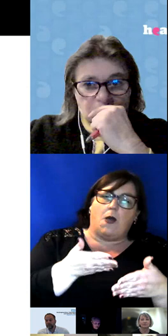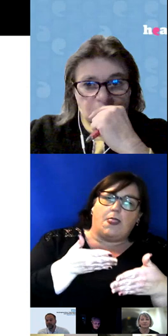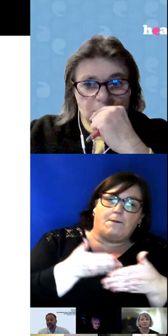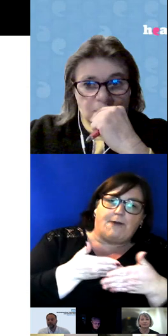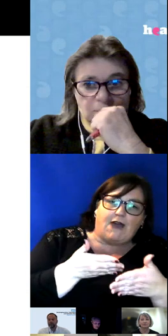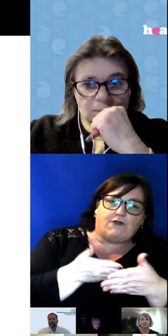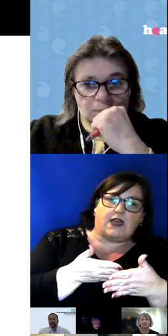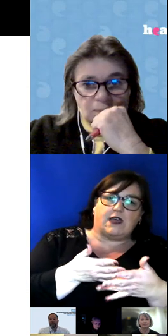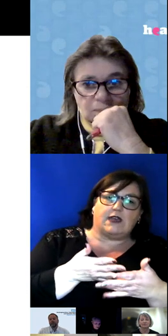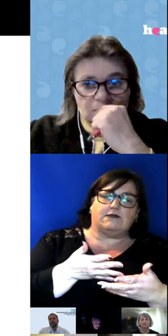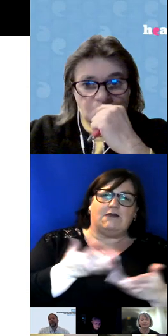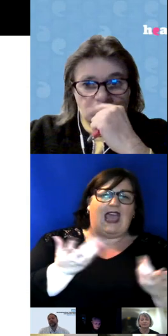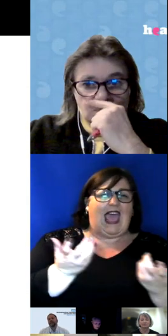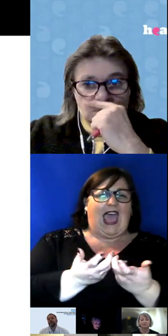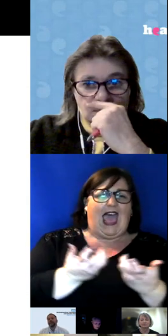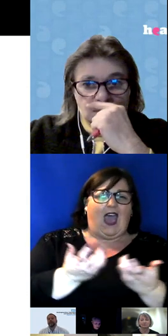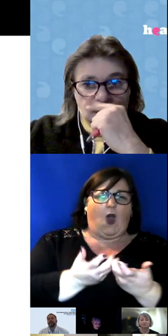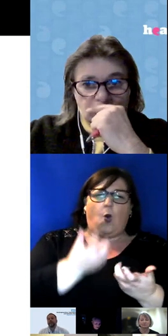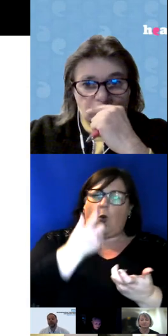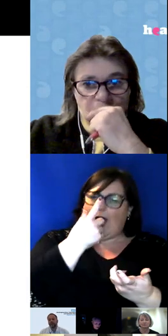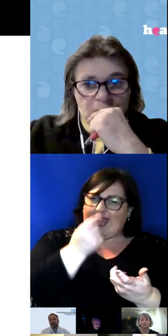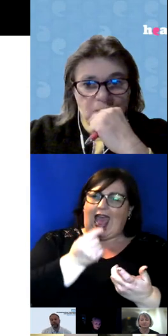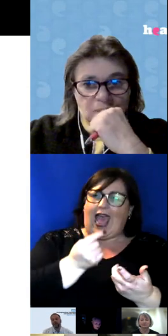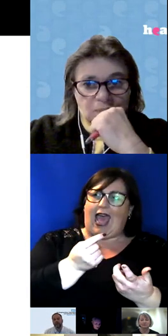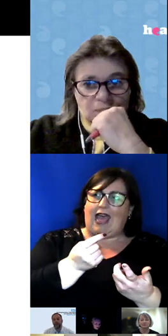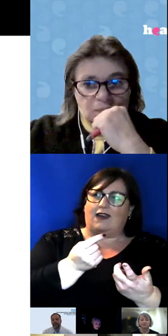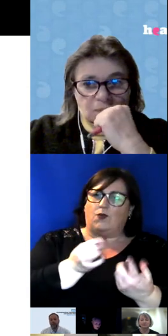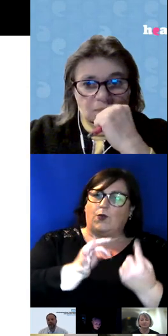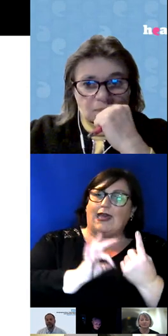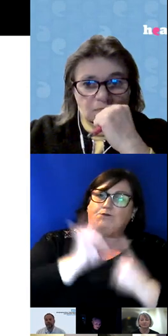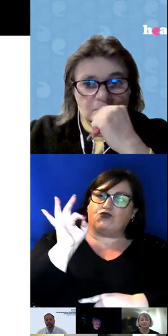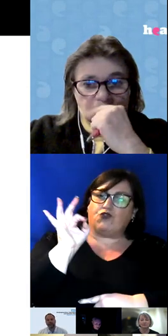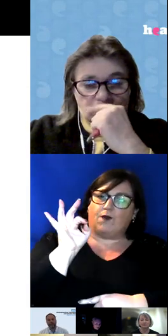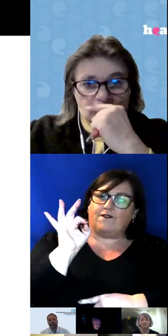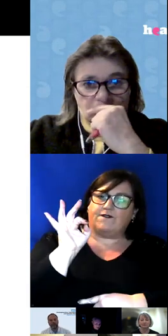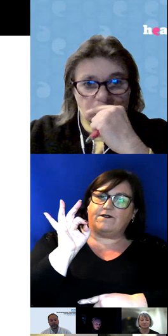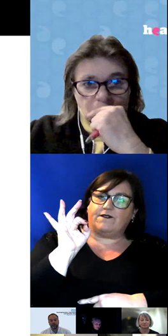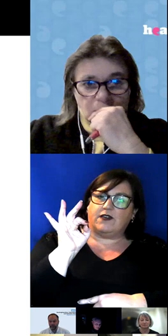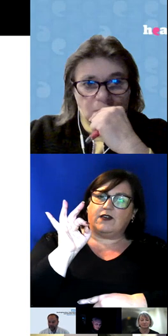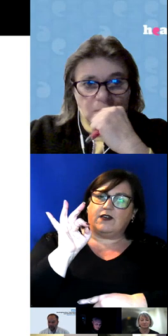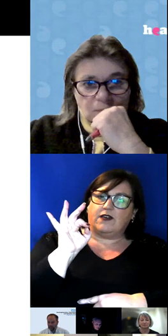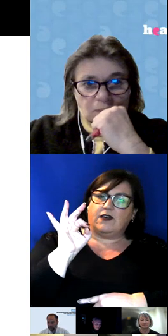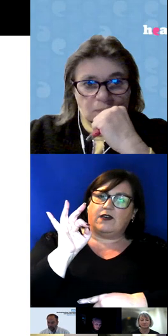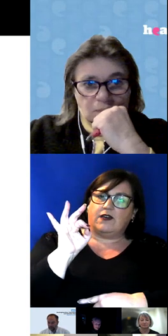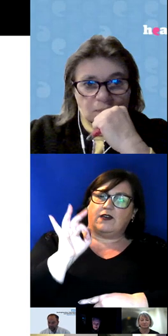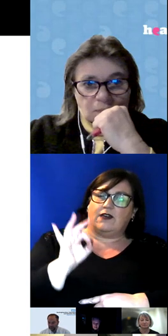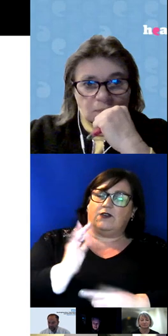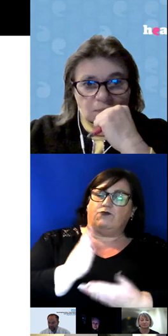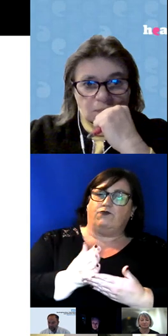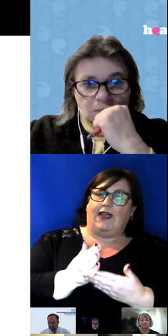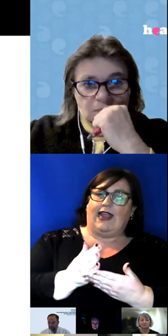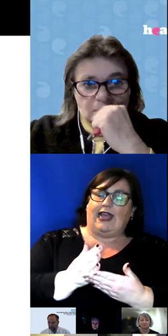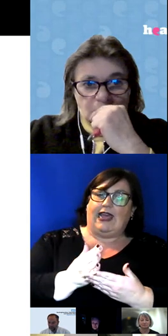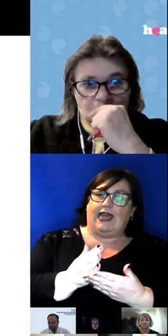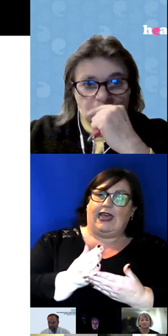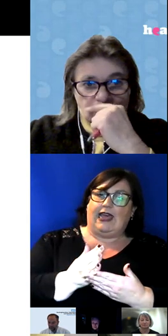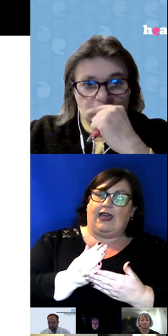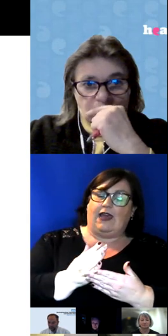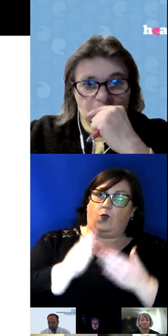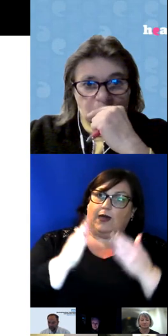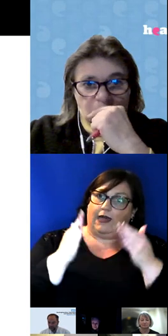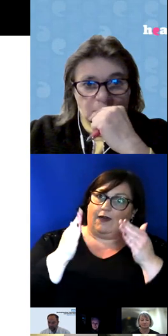how can we make sort of improvements for people? Because there's obviously been a national trend, which I think is mentioned in